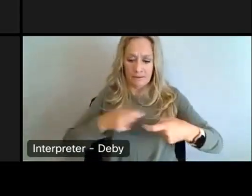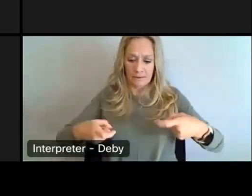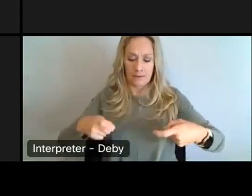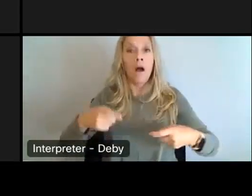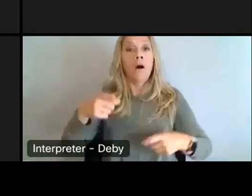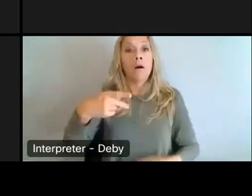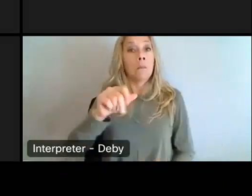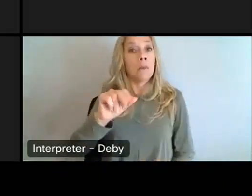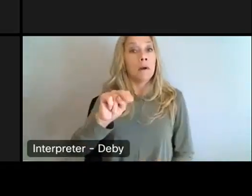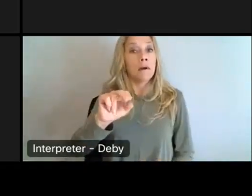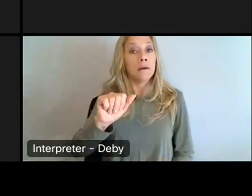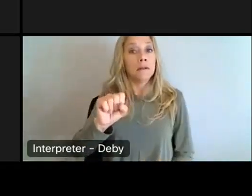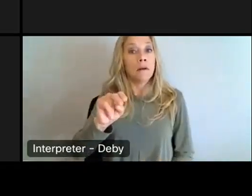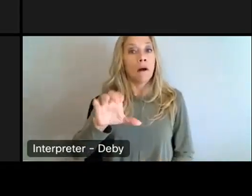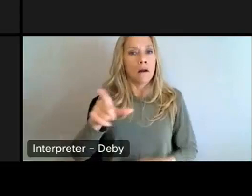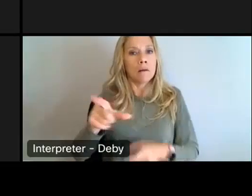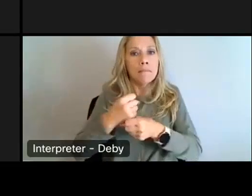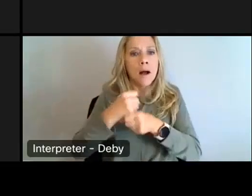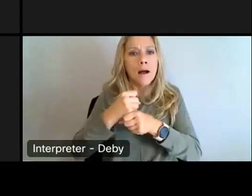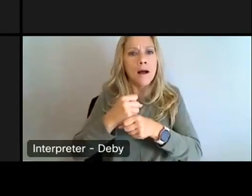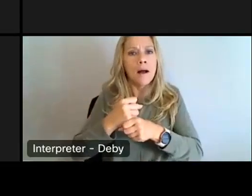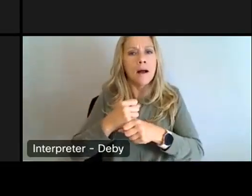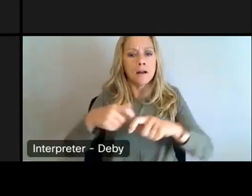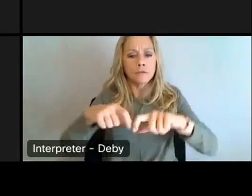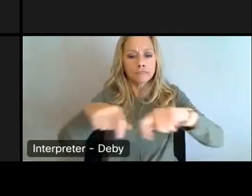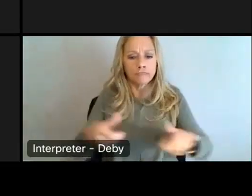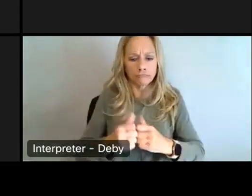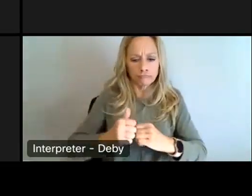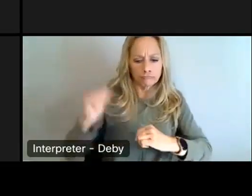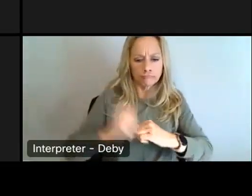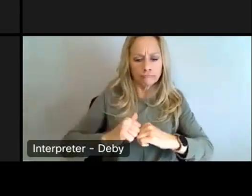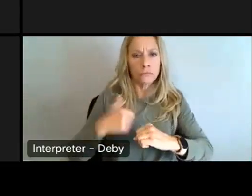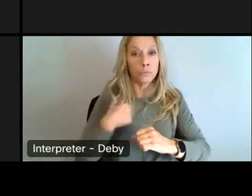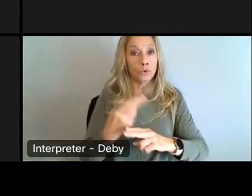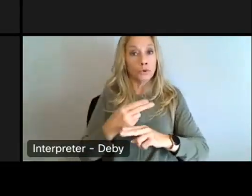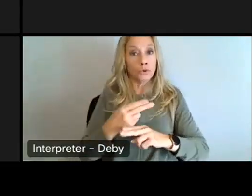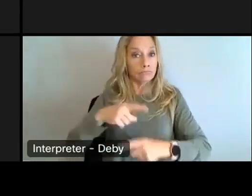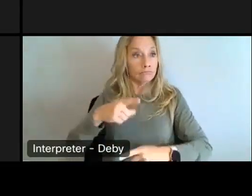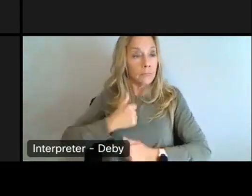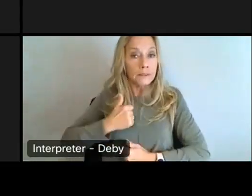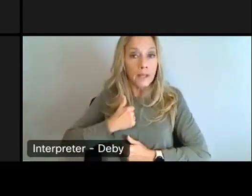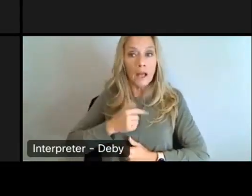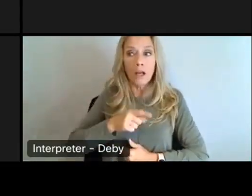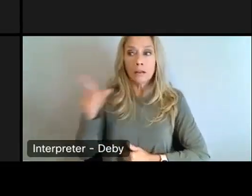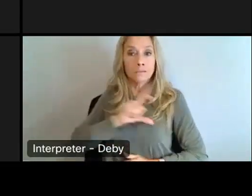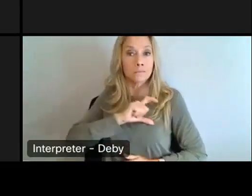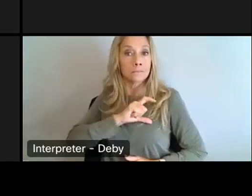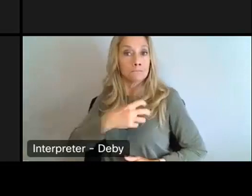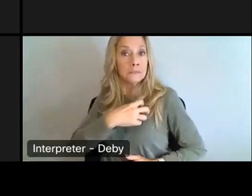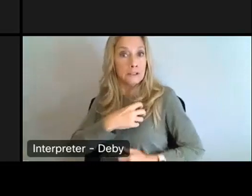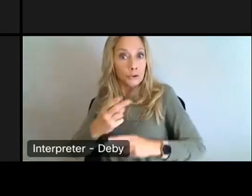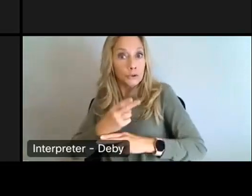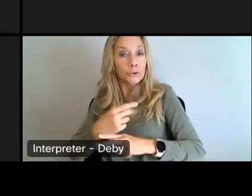Panasonic makes these tough books. We we used them in the military. Law enforcement uses them. I mean, I can remember jumping